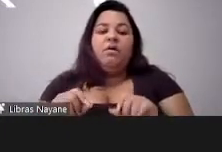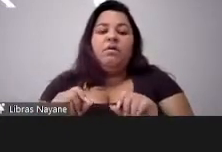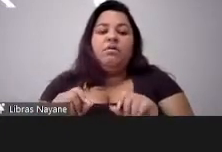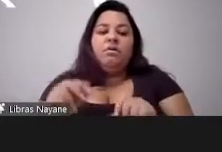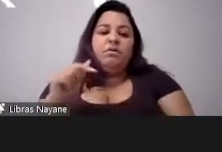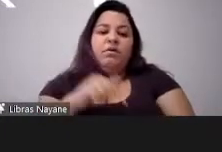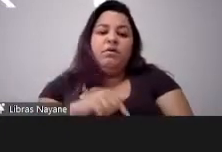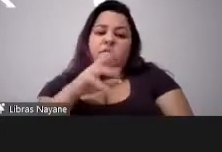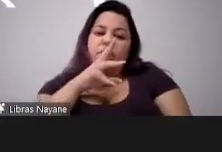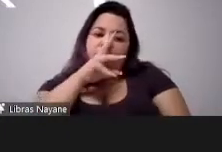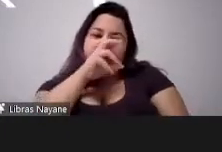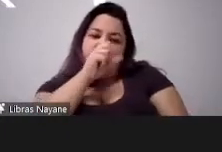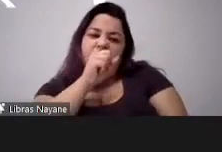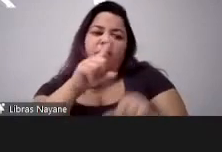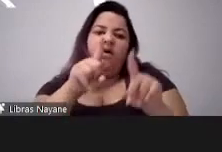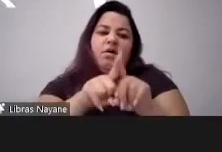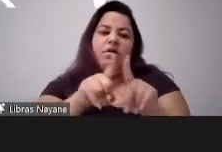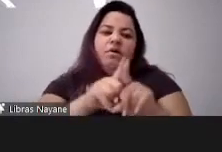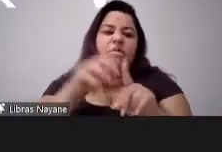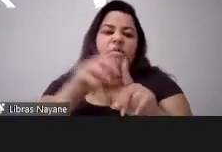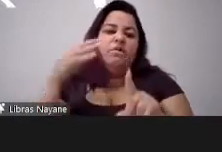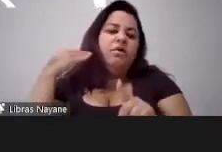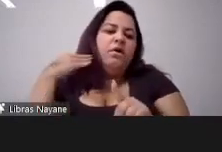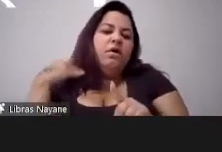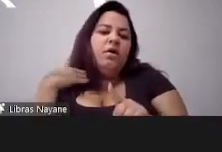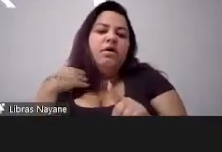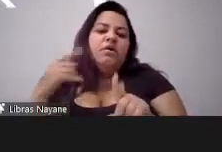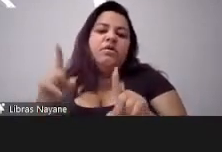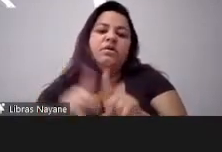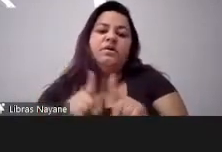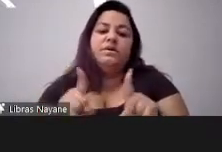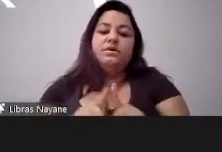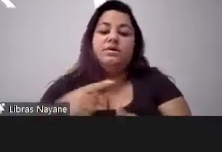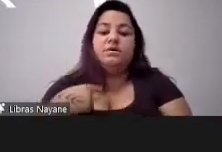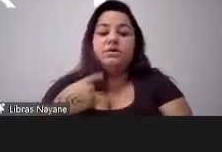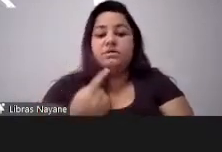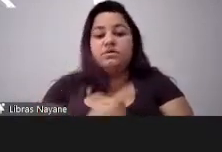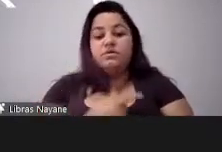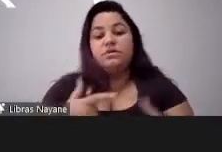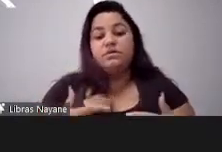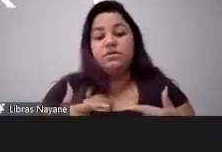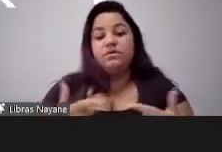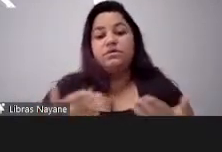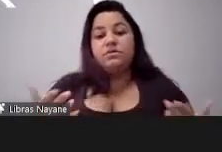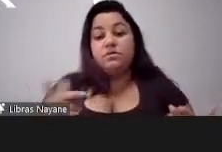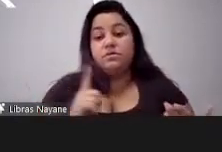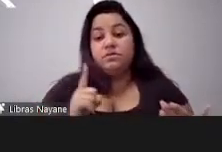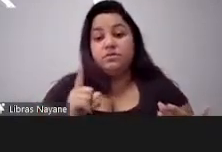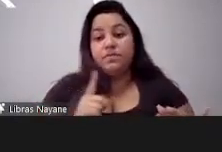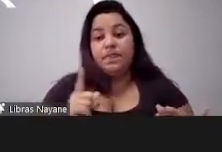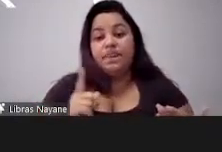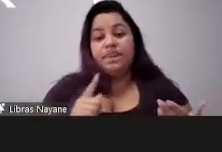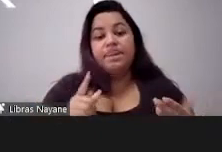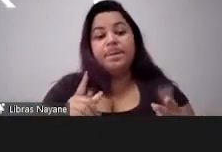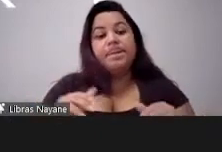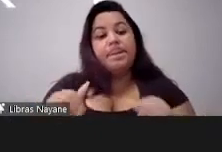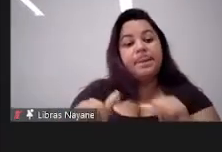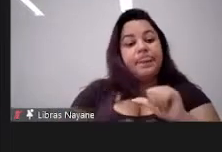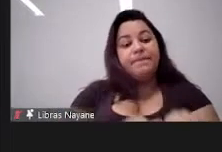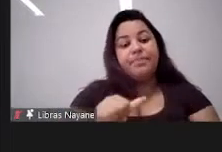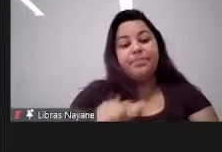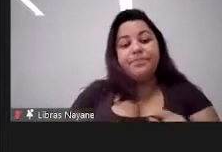we are seeing a strong increase in savings, in precautionary savings. So this is